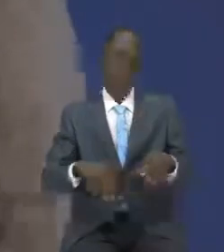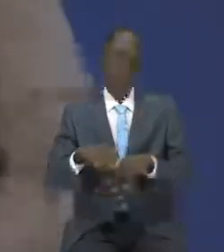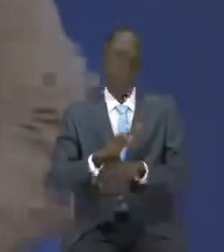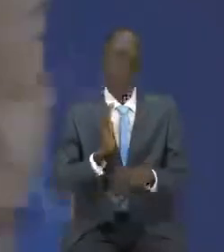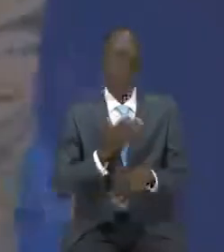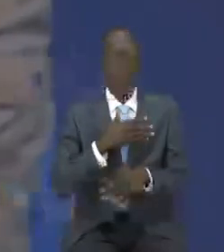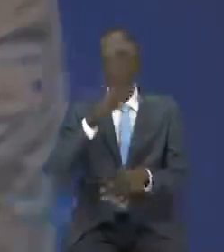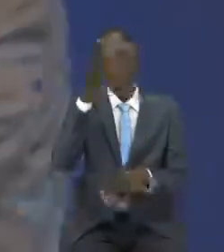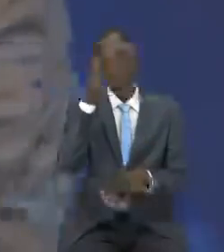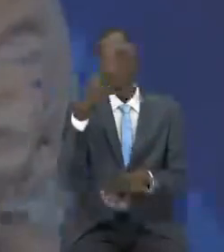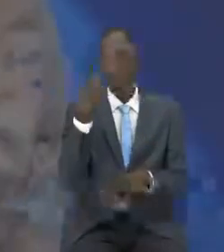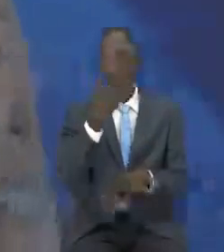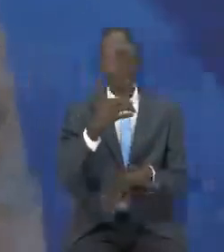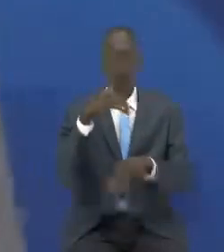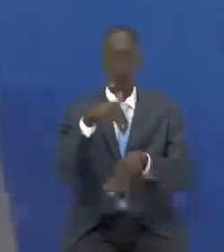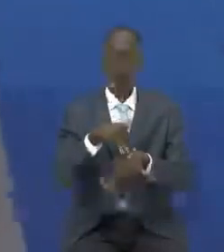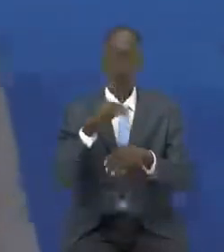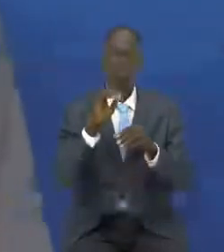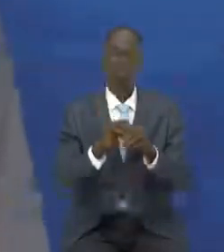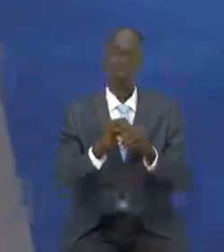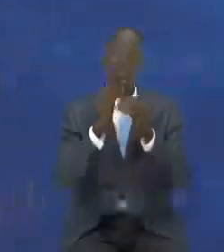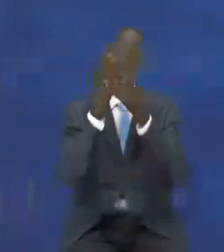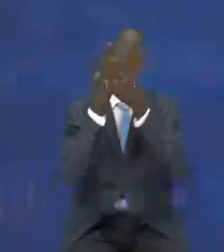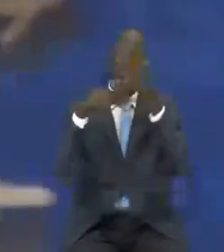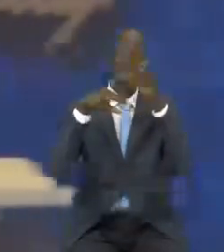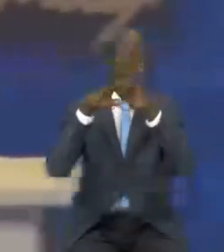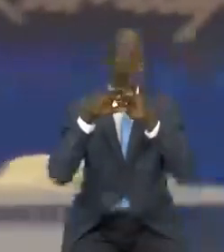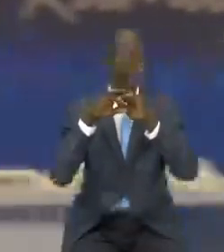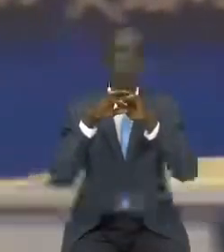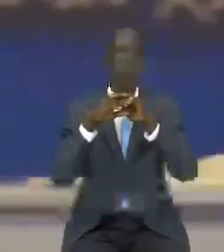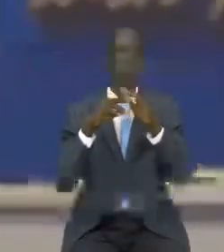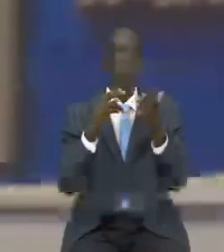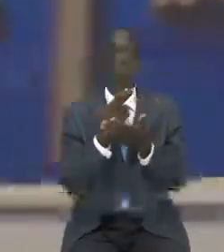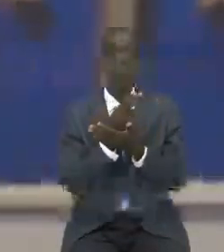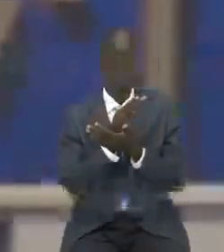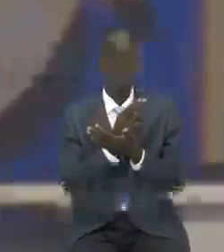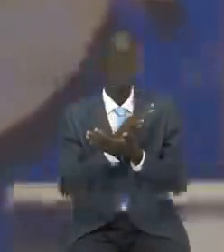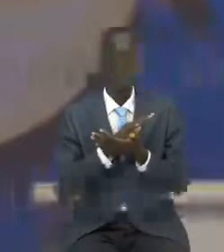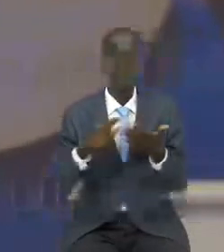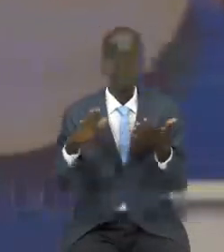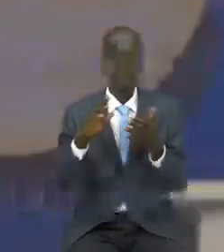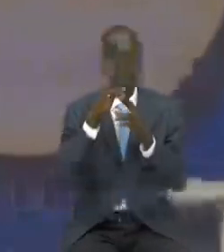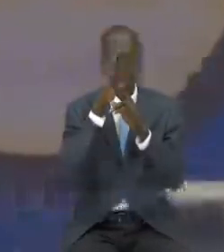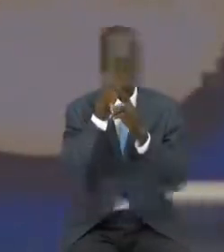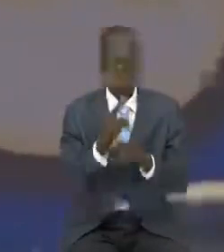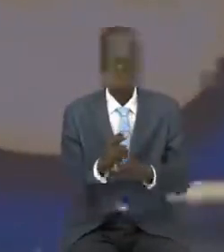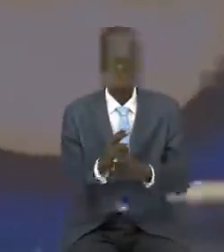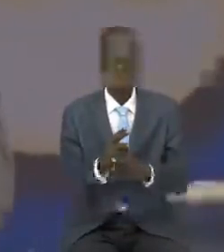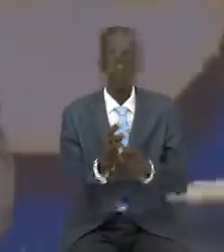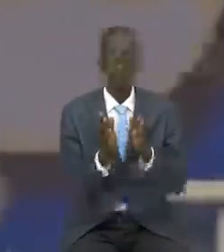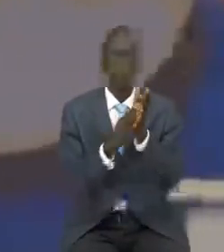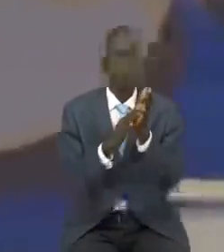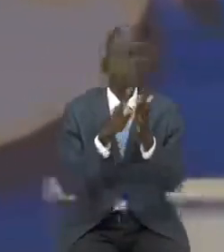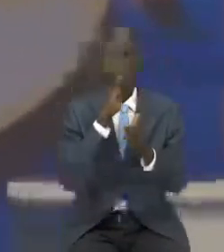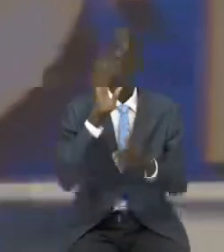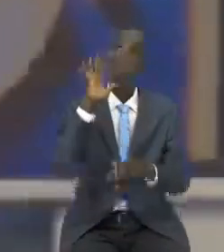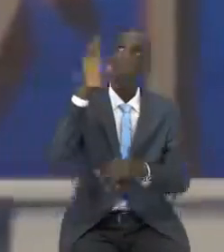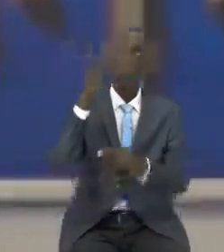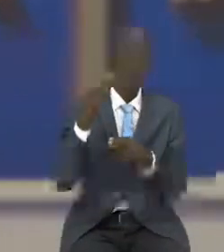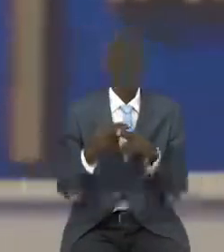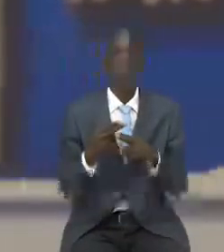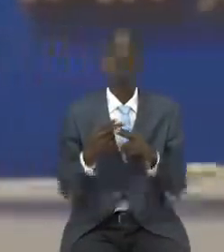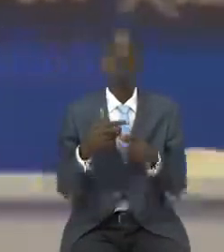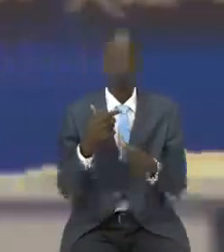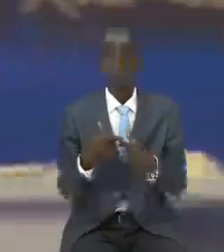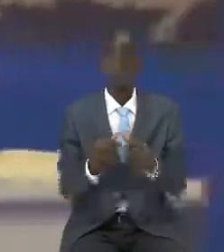heaven, hallowed, honored, glorified be your name. And then he tells